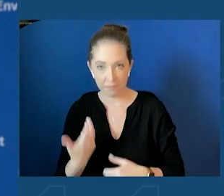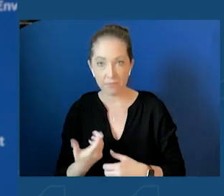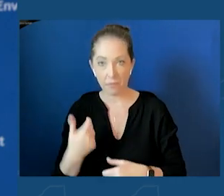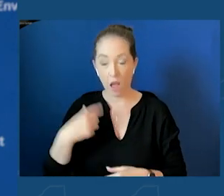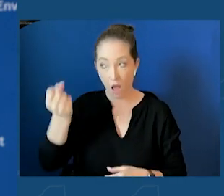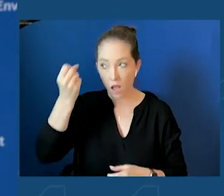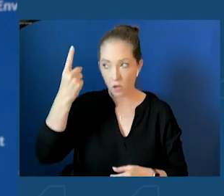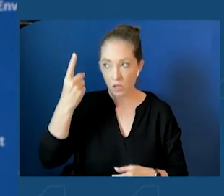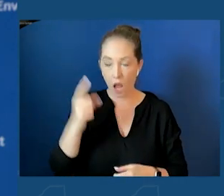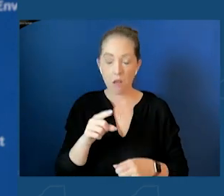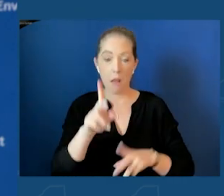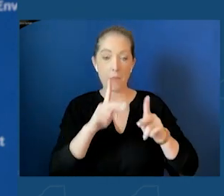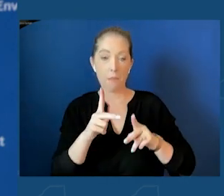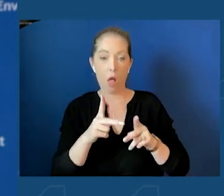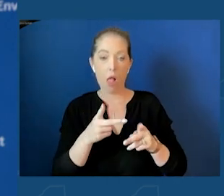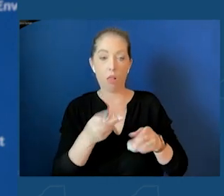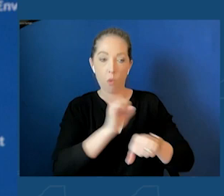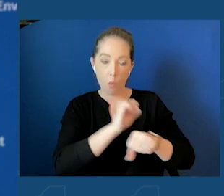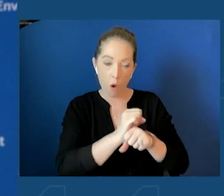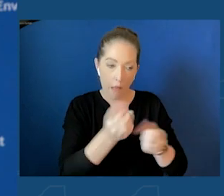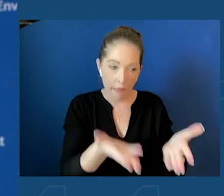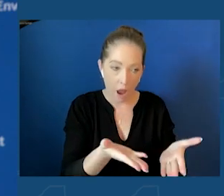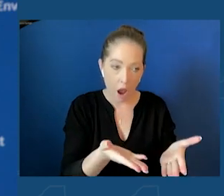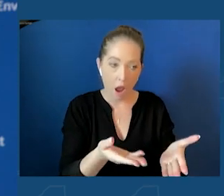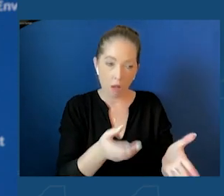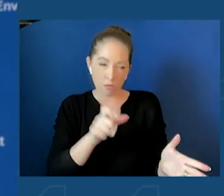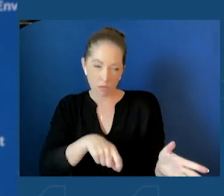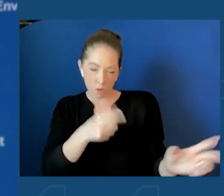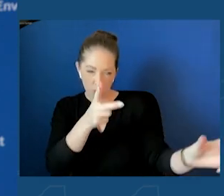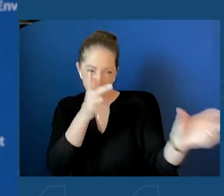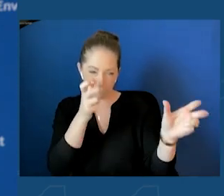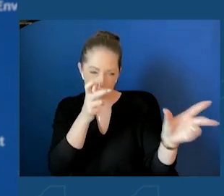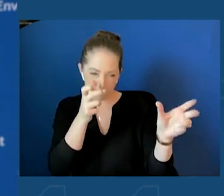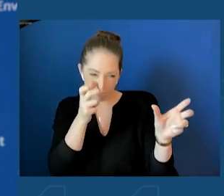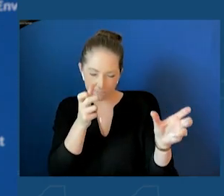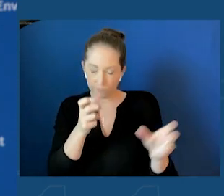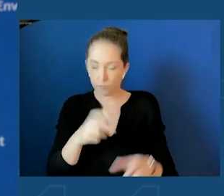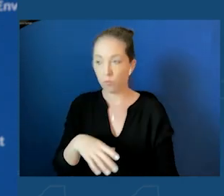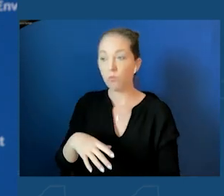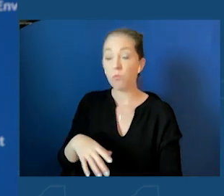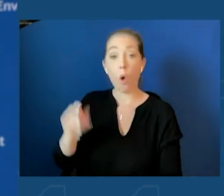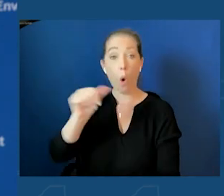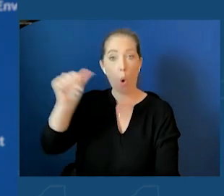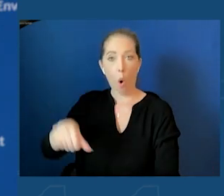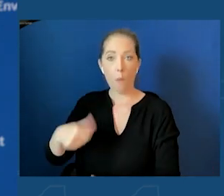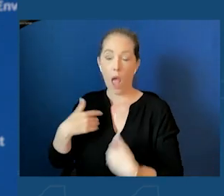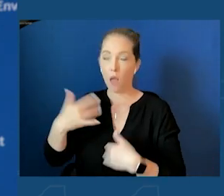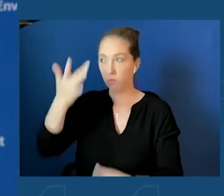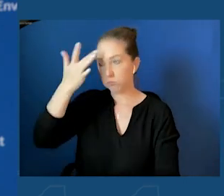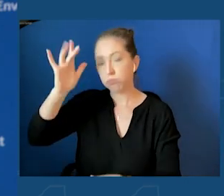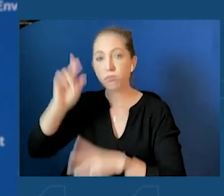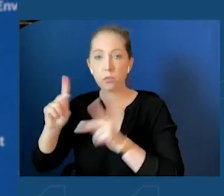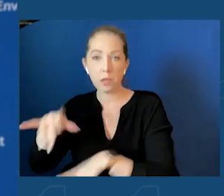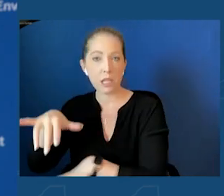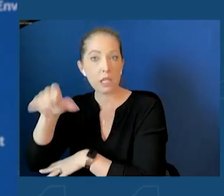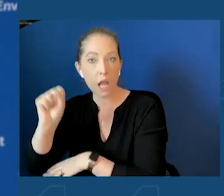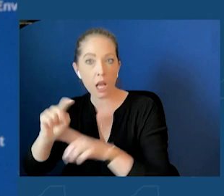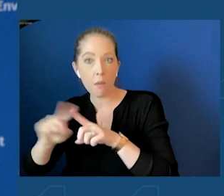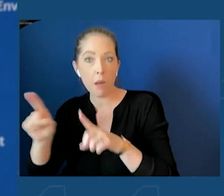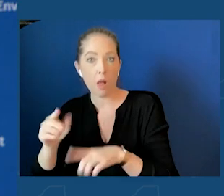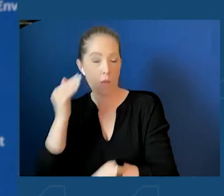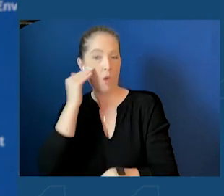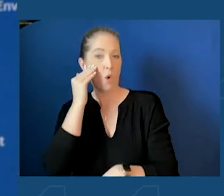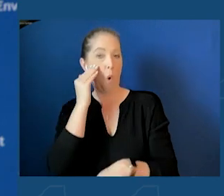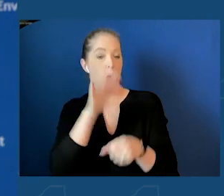ground. Yes, we have brilliant people in Albany, but they're also smart enough to know to come out to communities like Buffalo and 10 places around the state